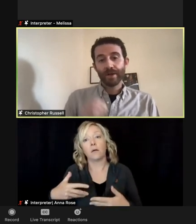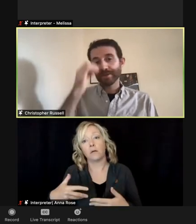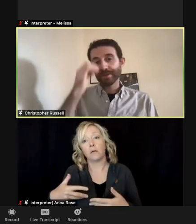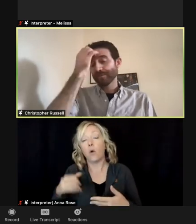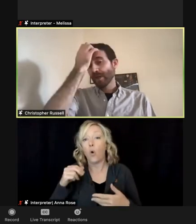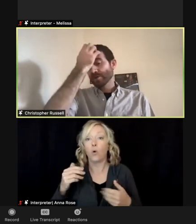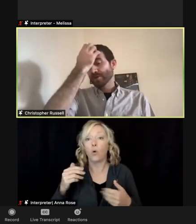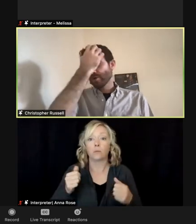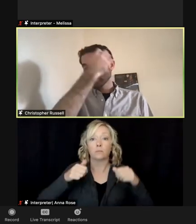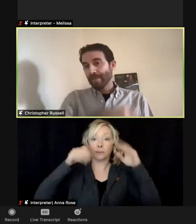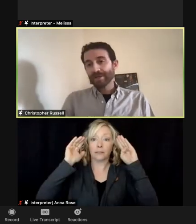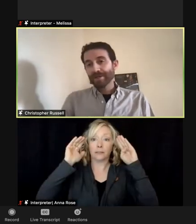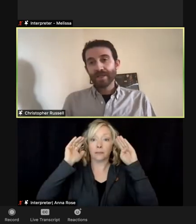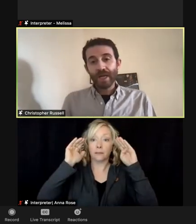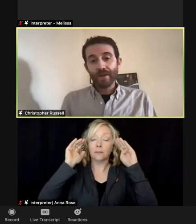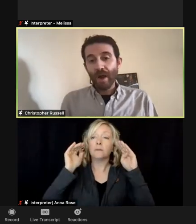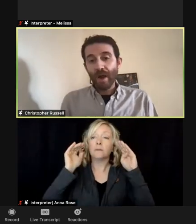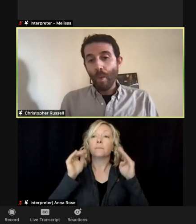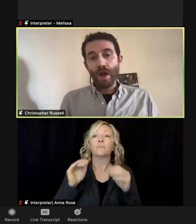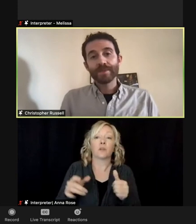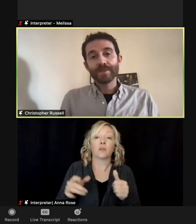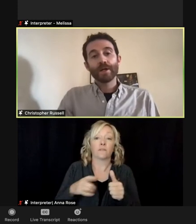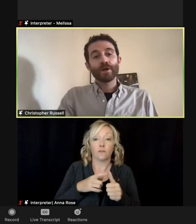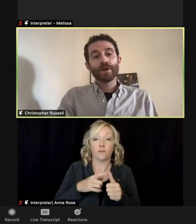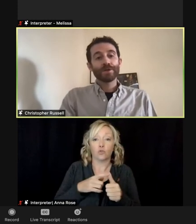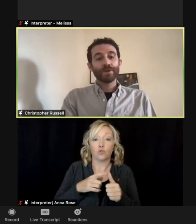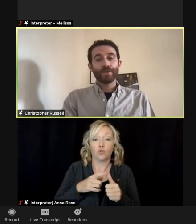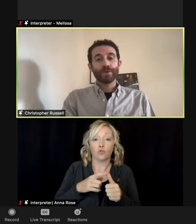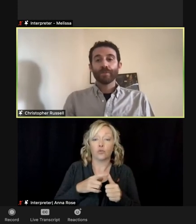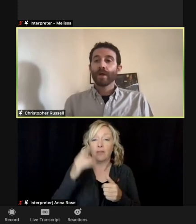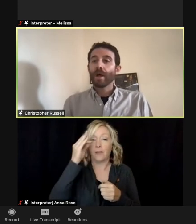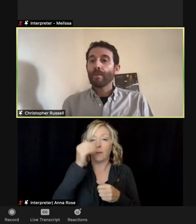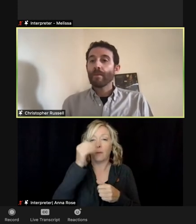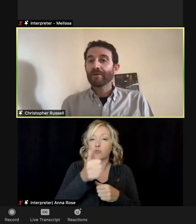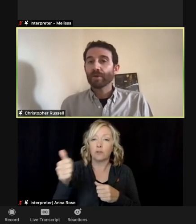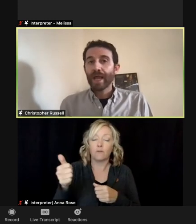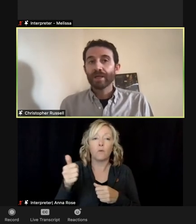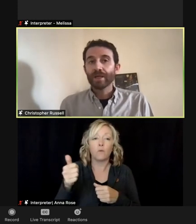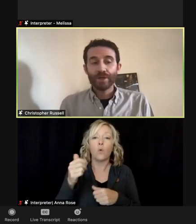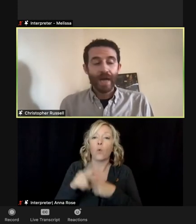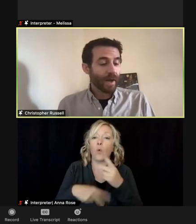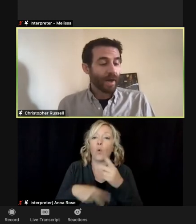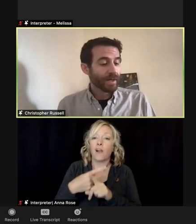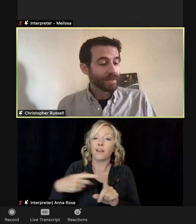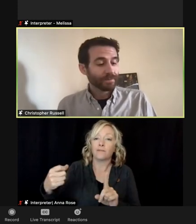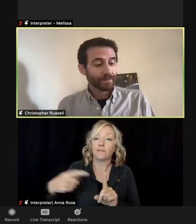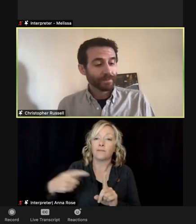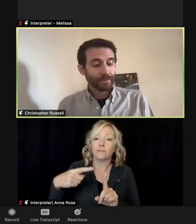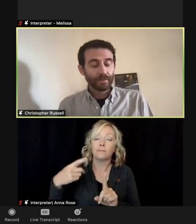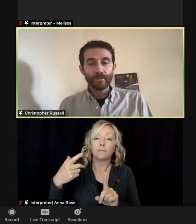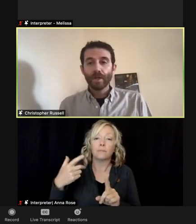sensory channels. So start by just thinking about what calms and alerts you. And if you can, in the chat